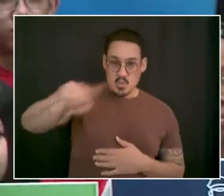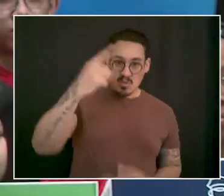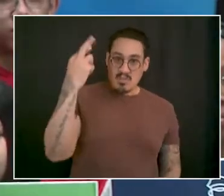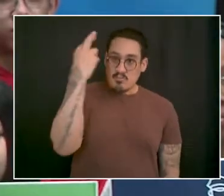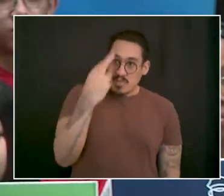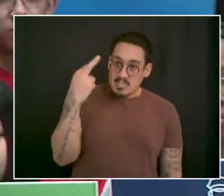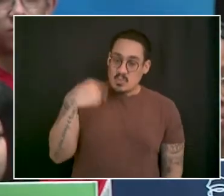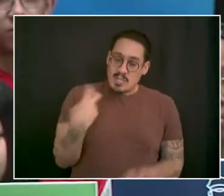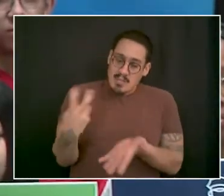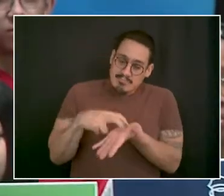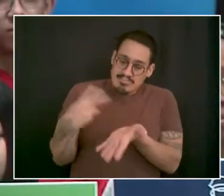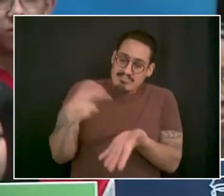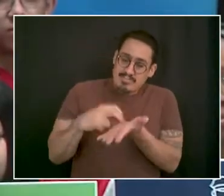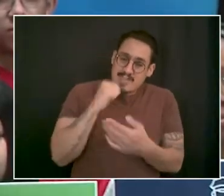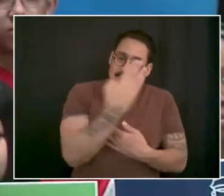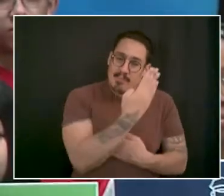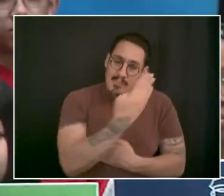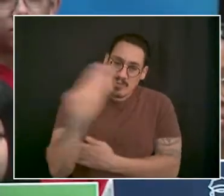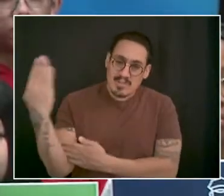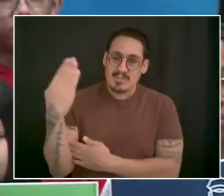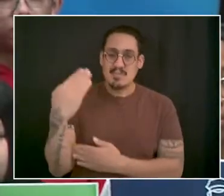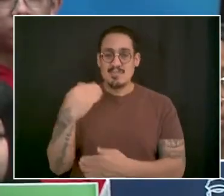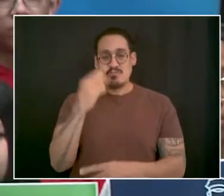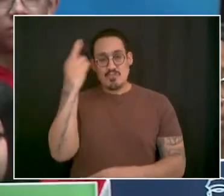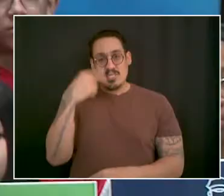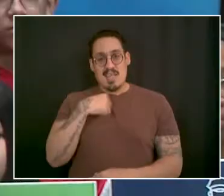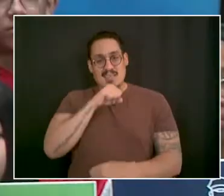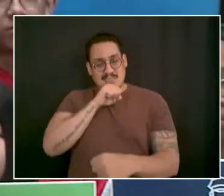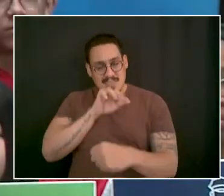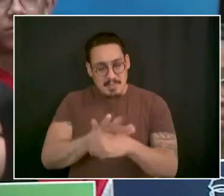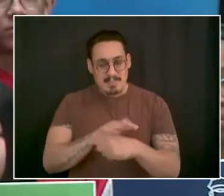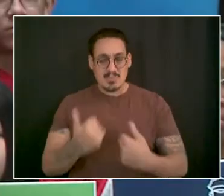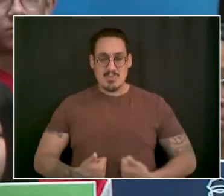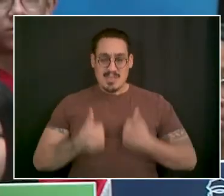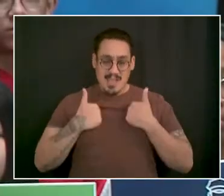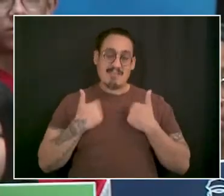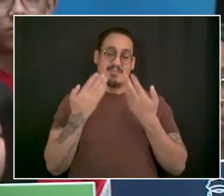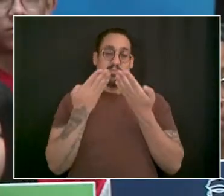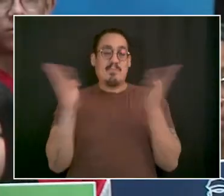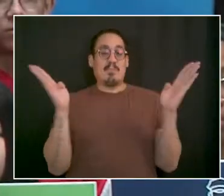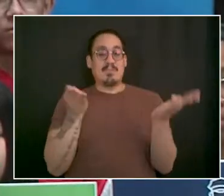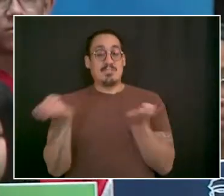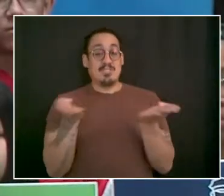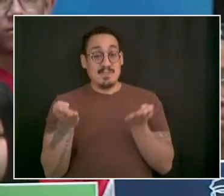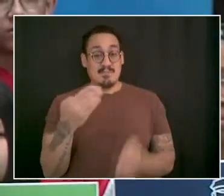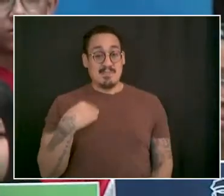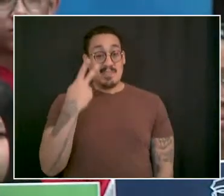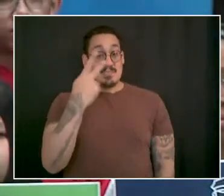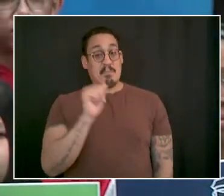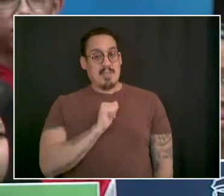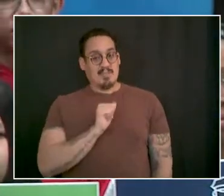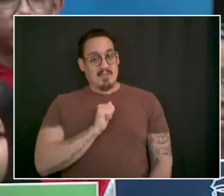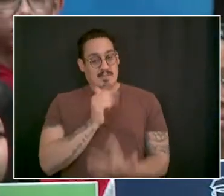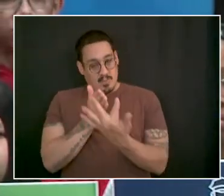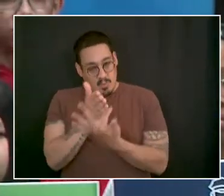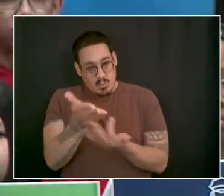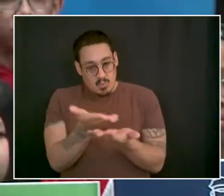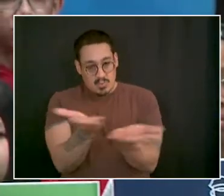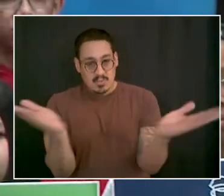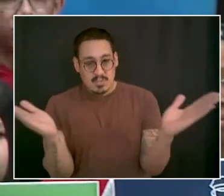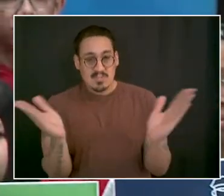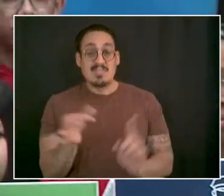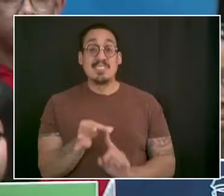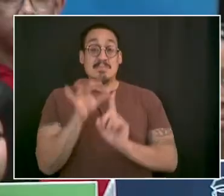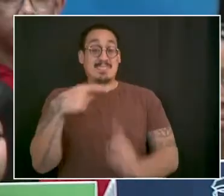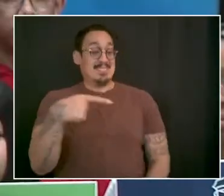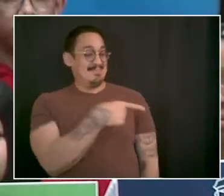every morning and the reason I dedicated my life to public service. I see myself in you, especially this